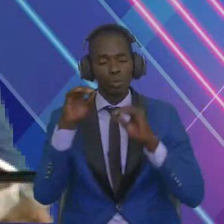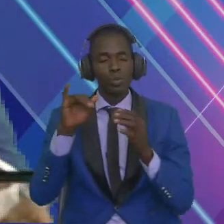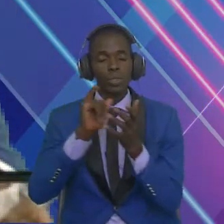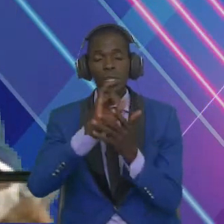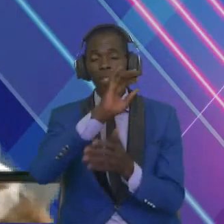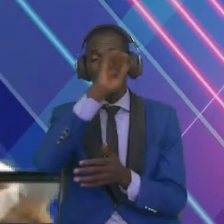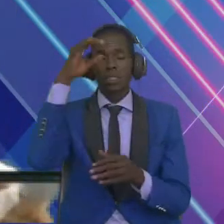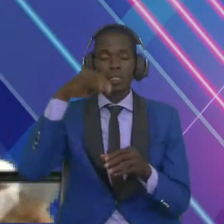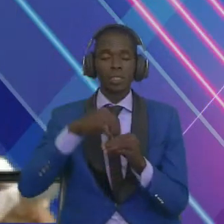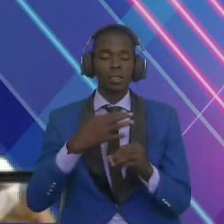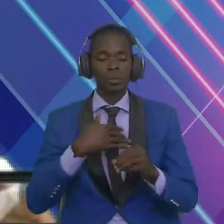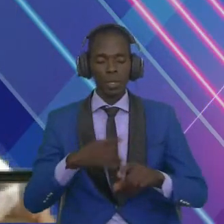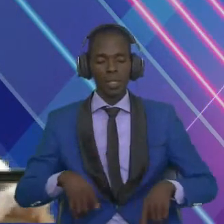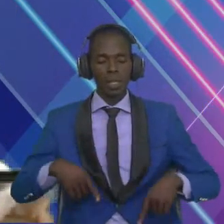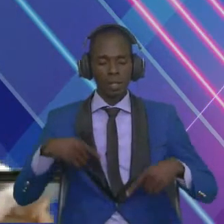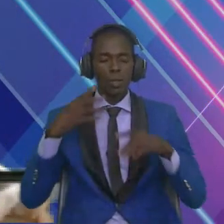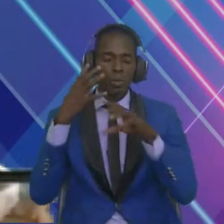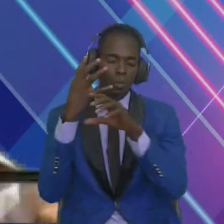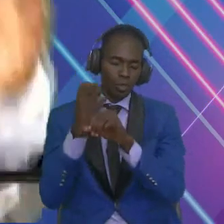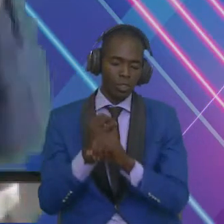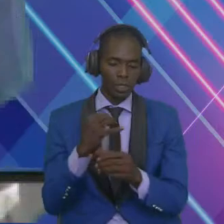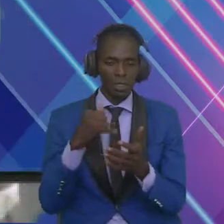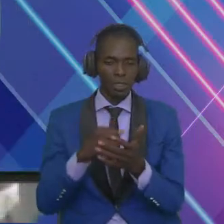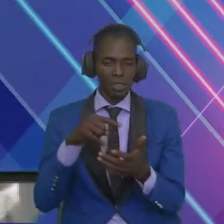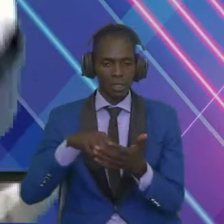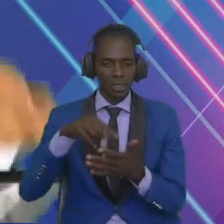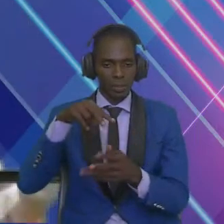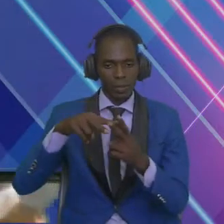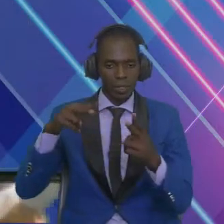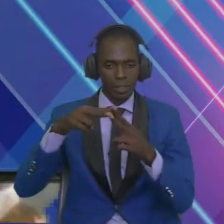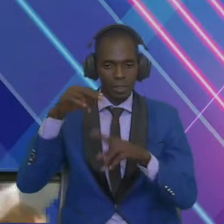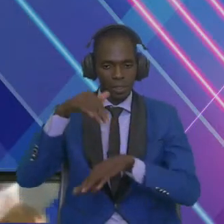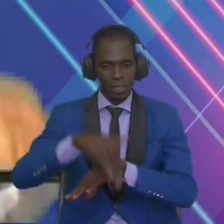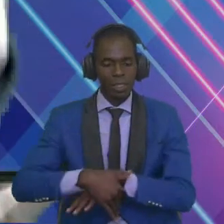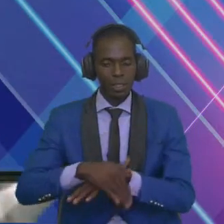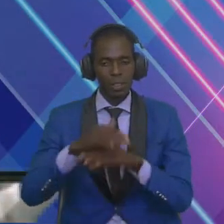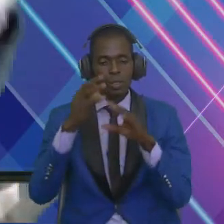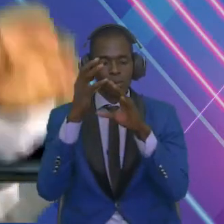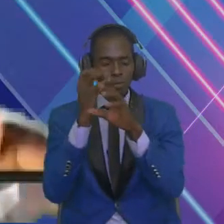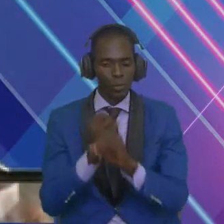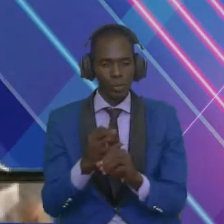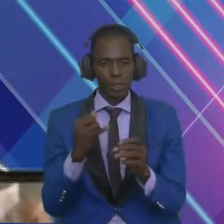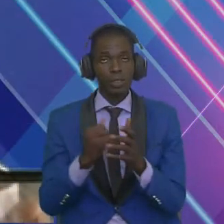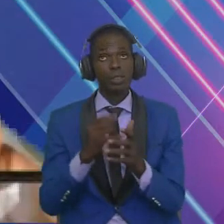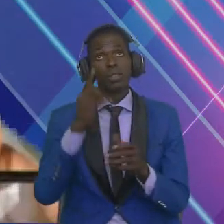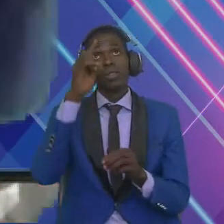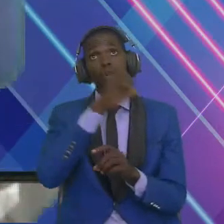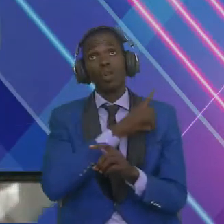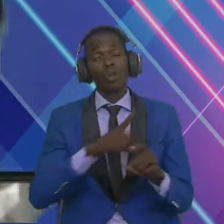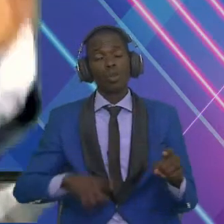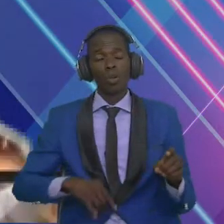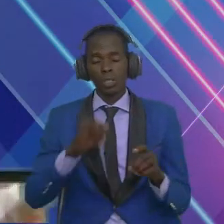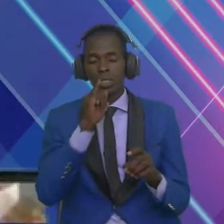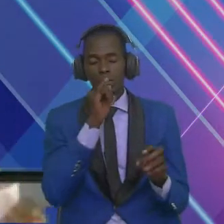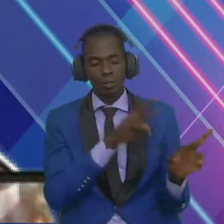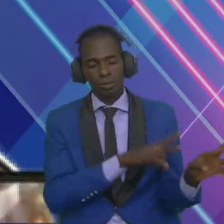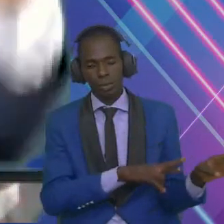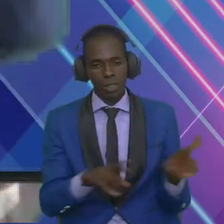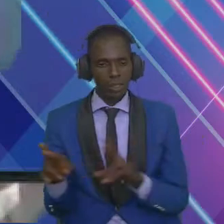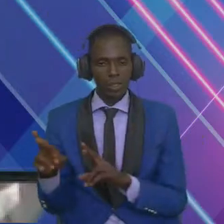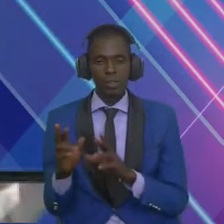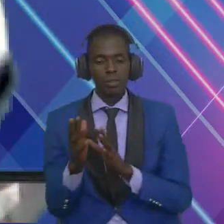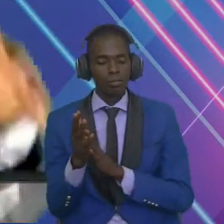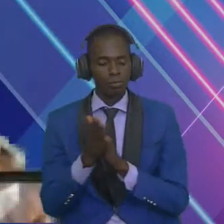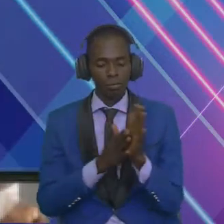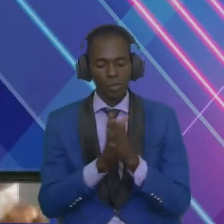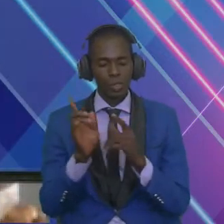life. Possess it this very night. Possess it this night. God is willing. God is ready.